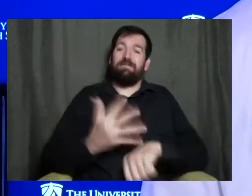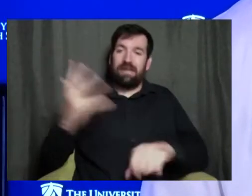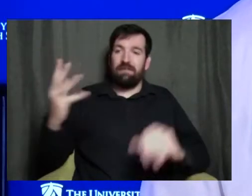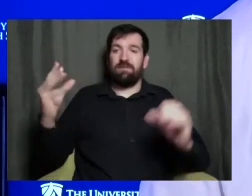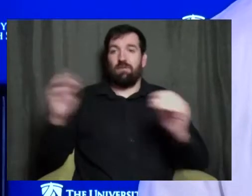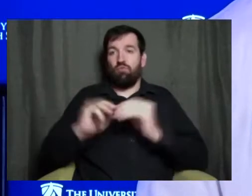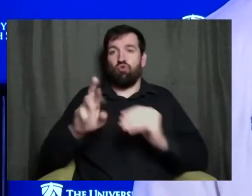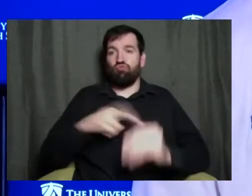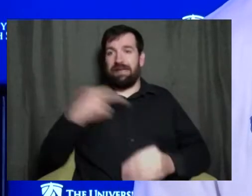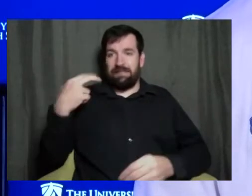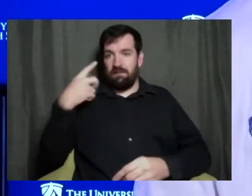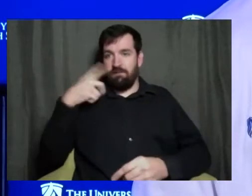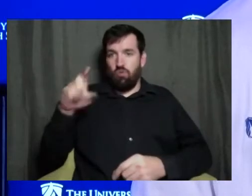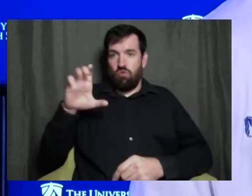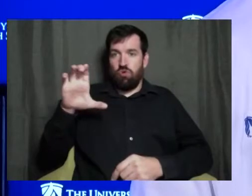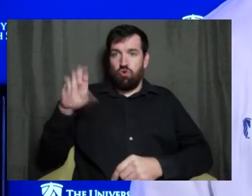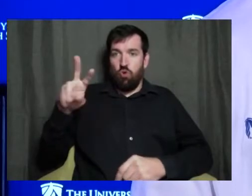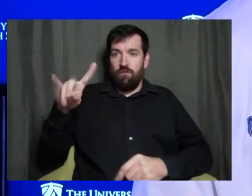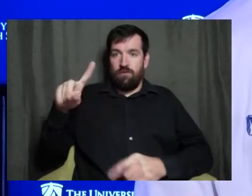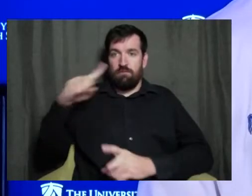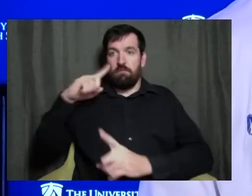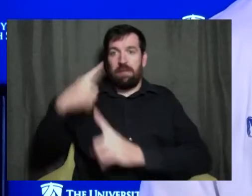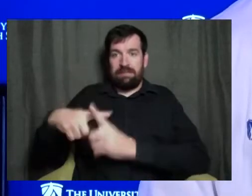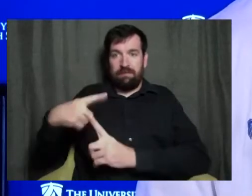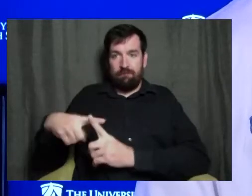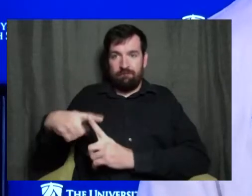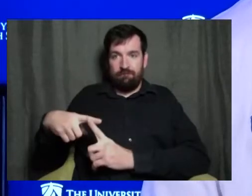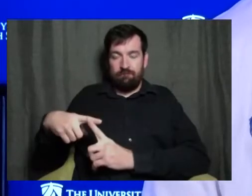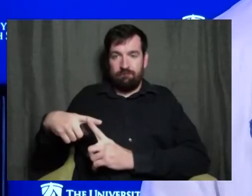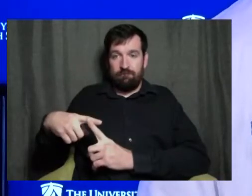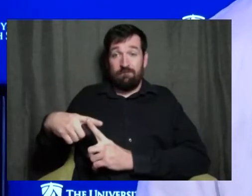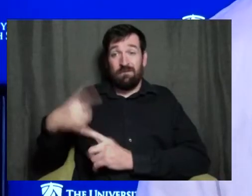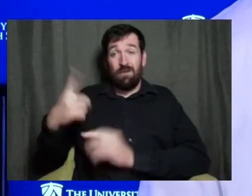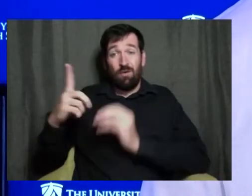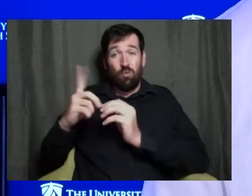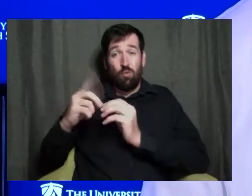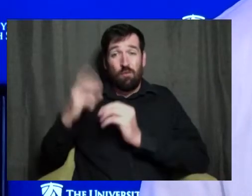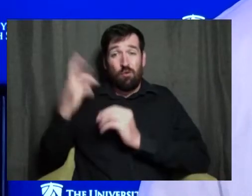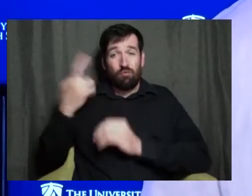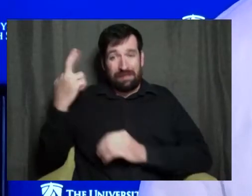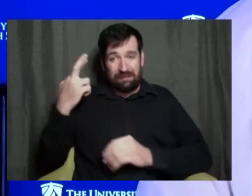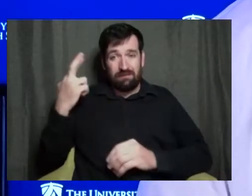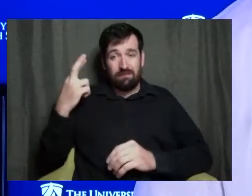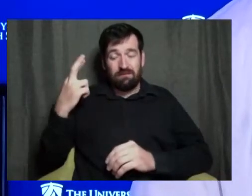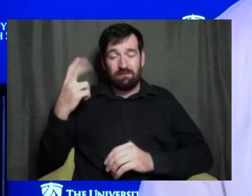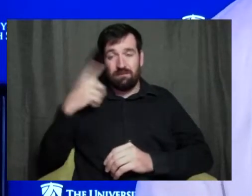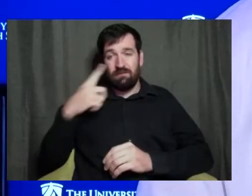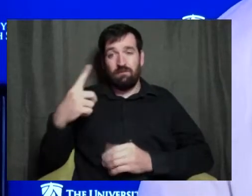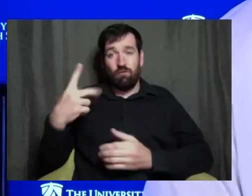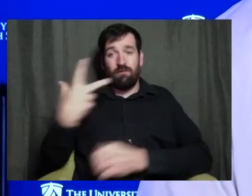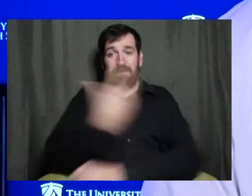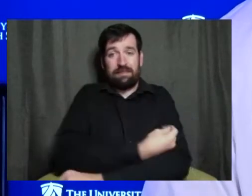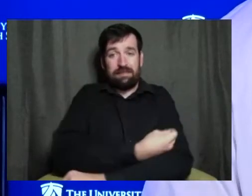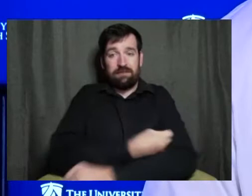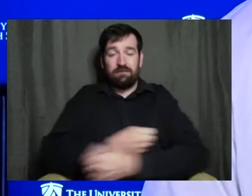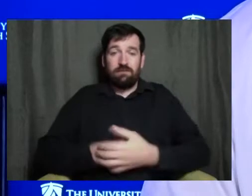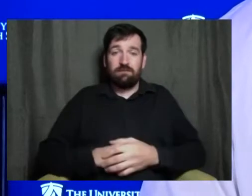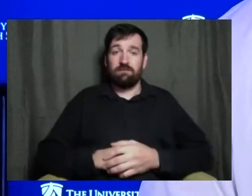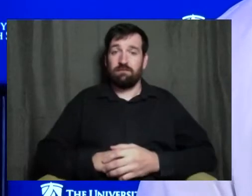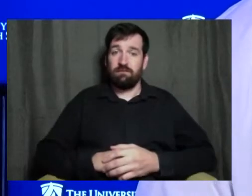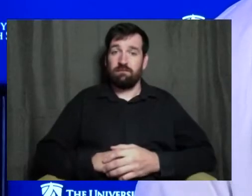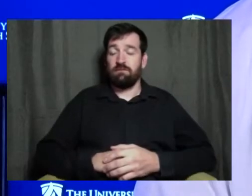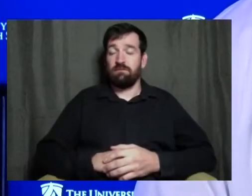positive COVID test after infection. So one more reason to get vaccinated. That will even help reduce